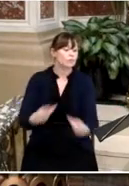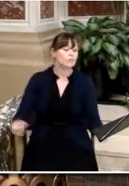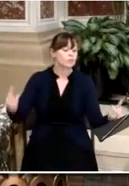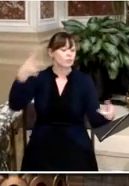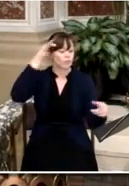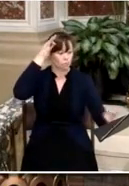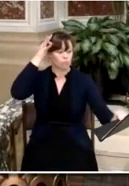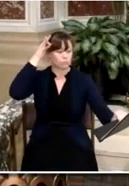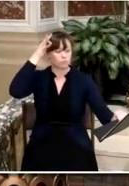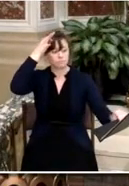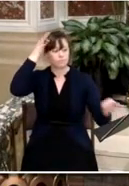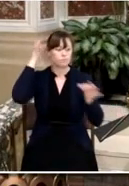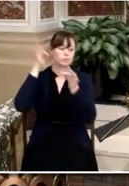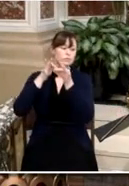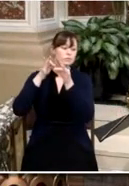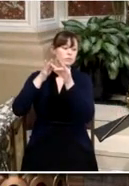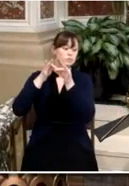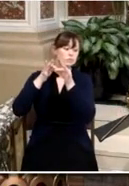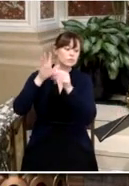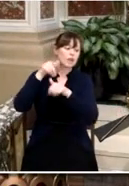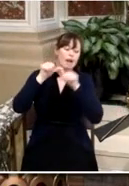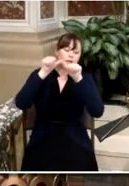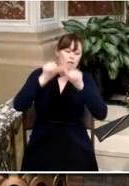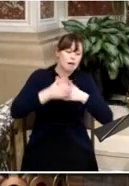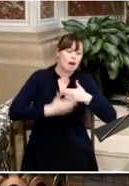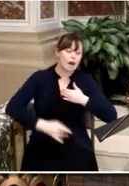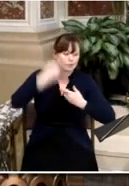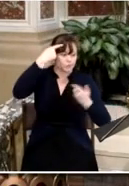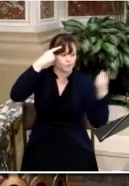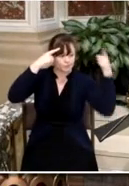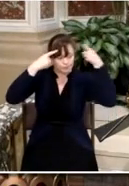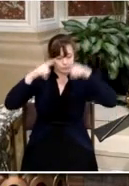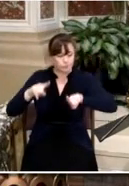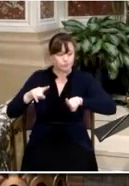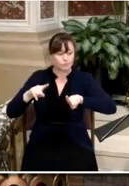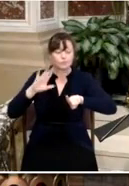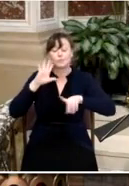naciones y sus vástagos entre los pueblos.